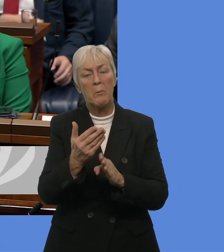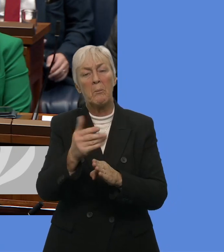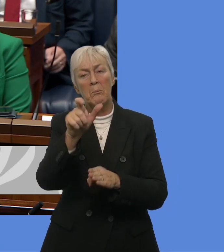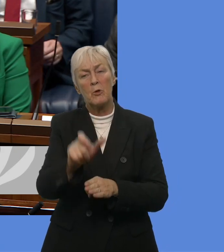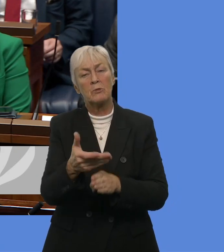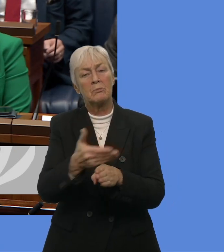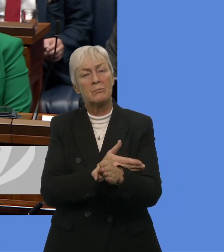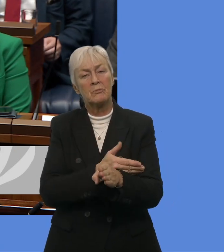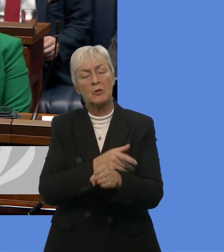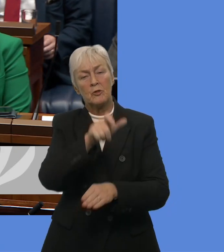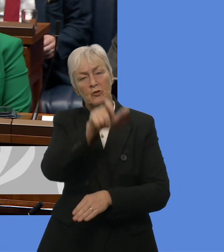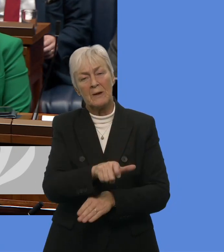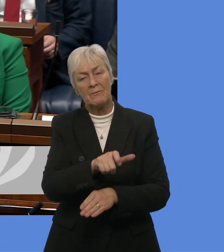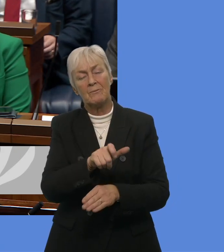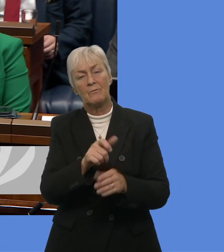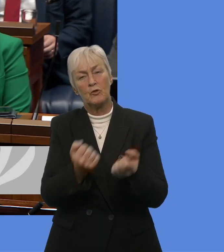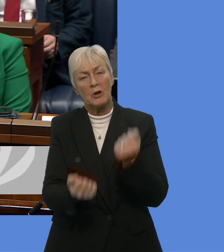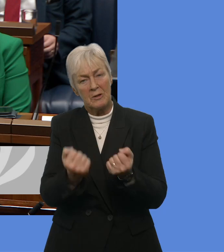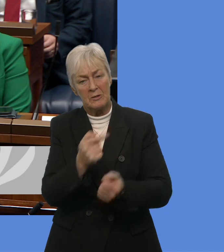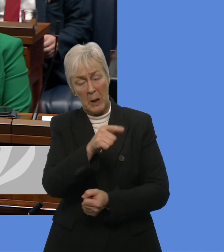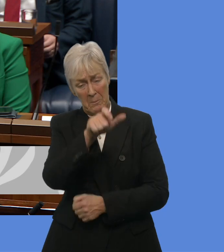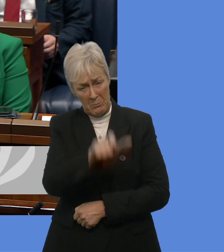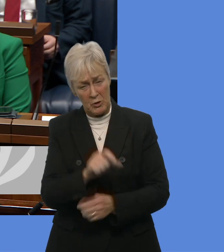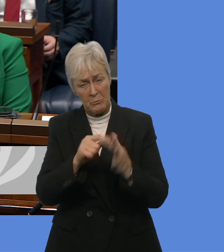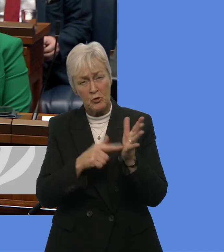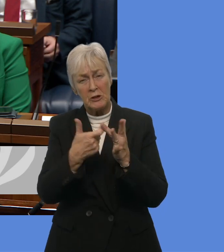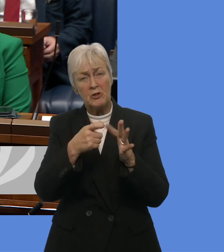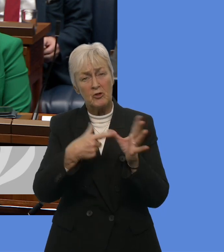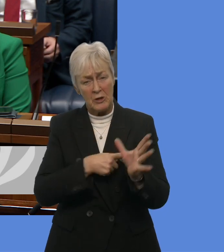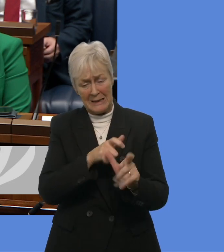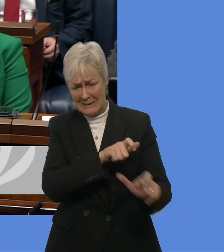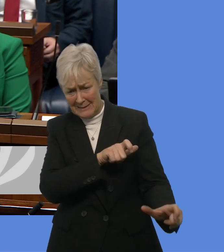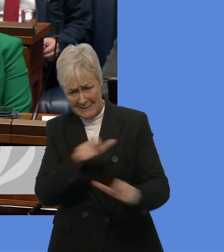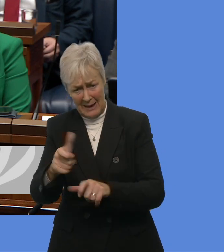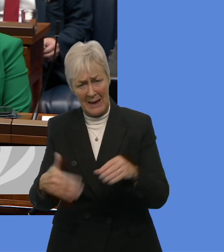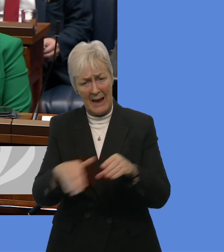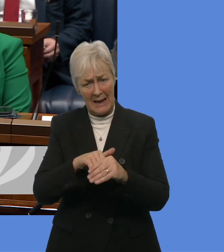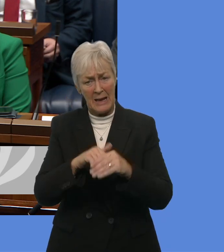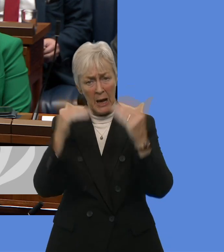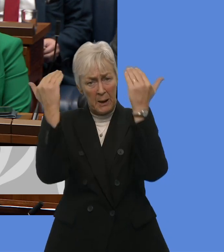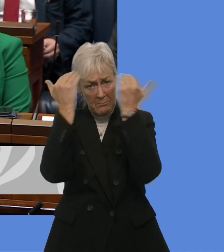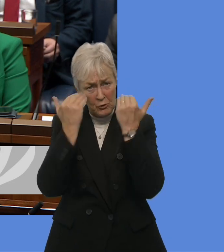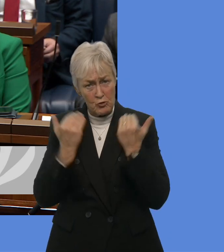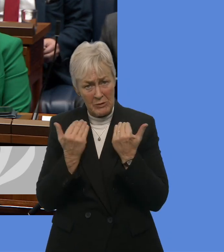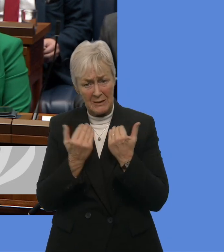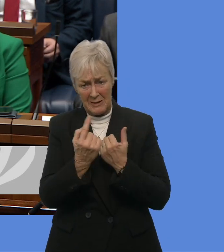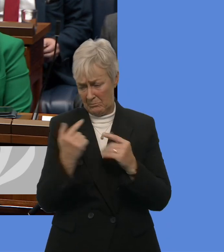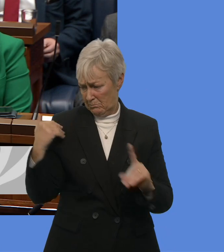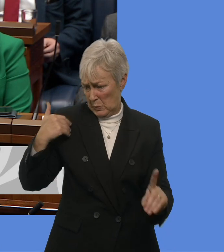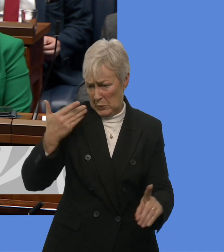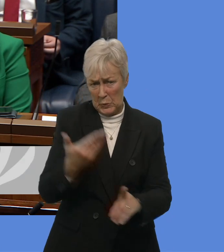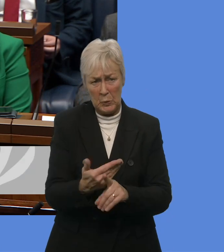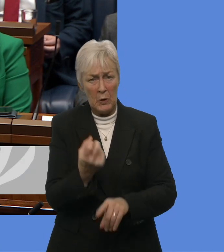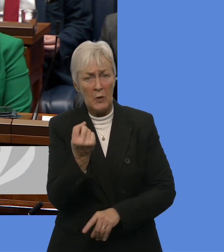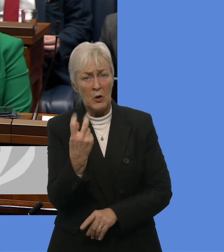Justice. Miss Patricia McBride had served and continues to serve as a lay magistrate for the past 13